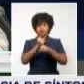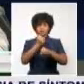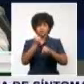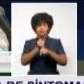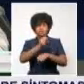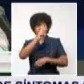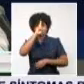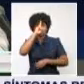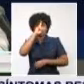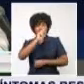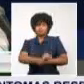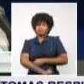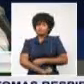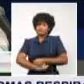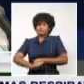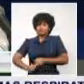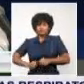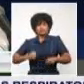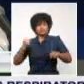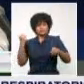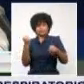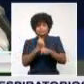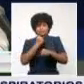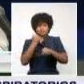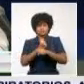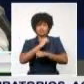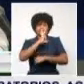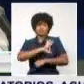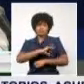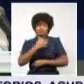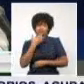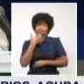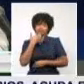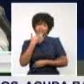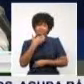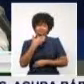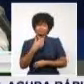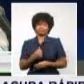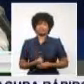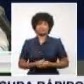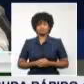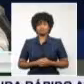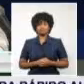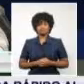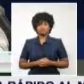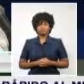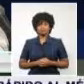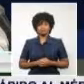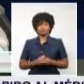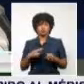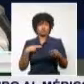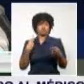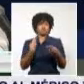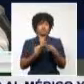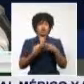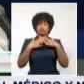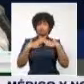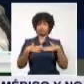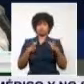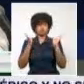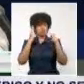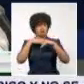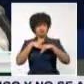Yesterday, there were no deaths from COVID-19 in our country,